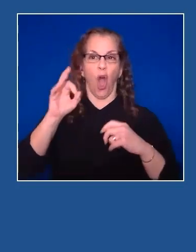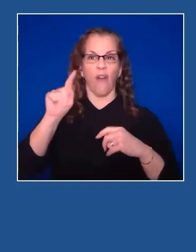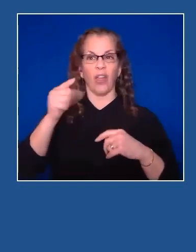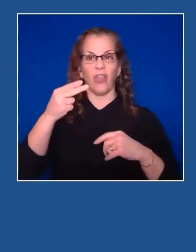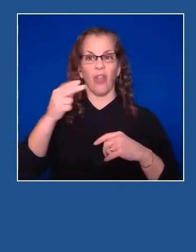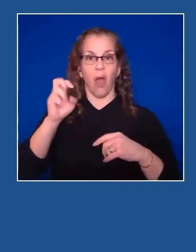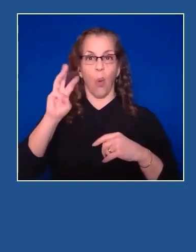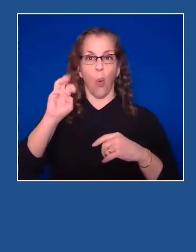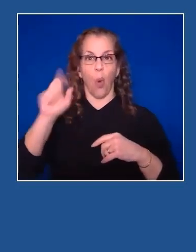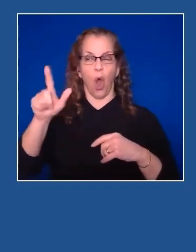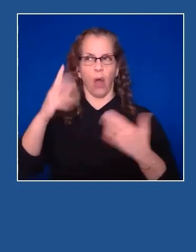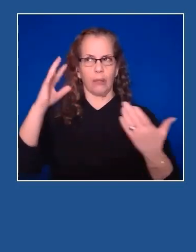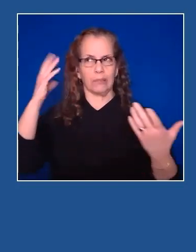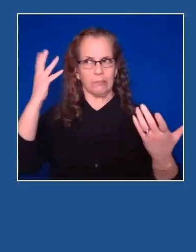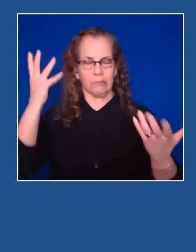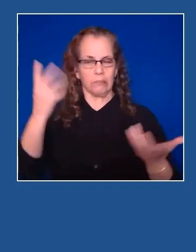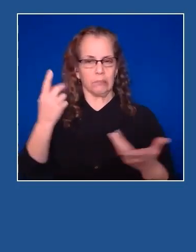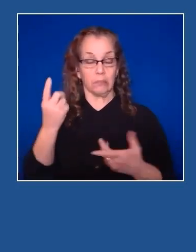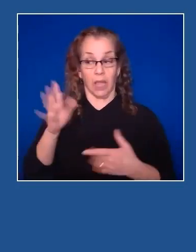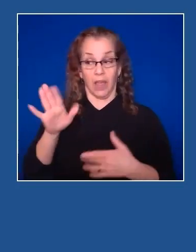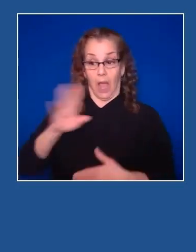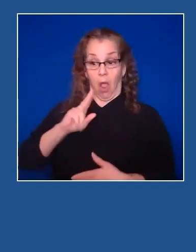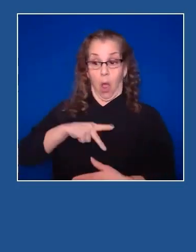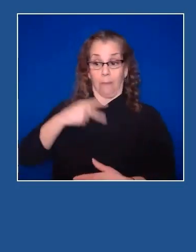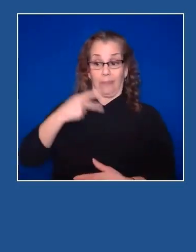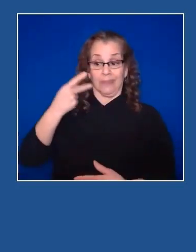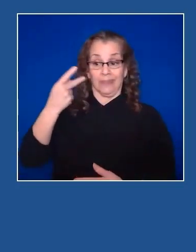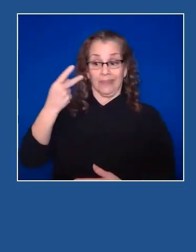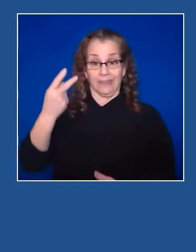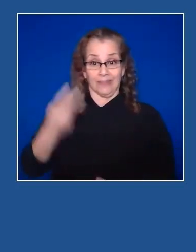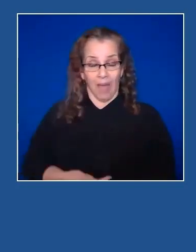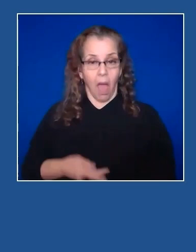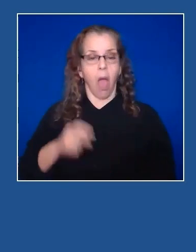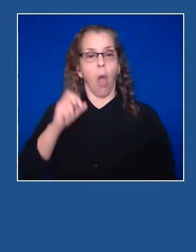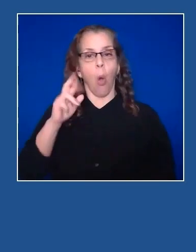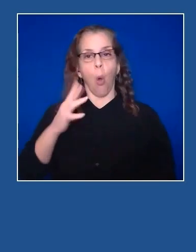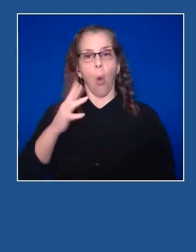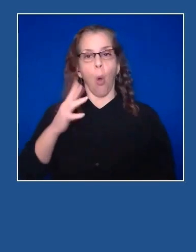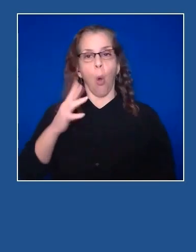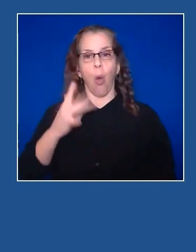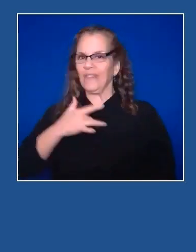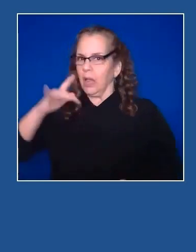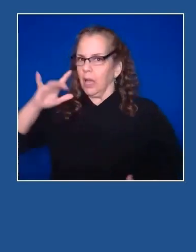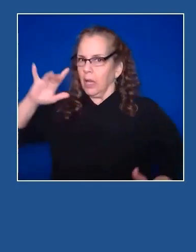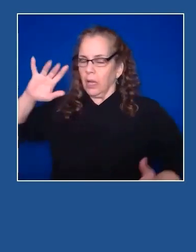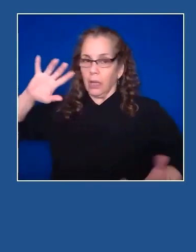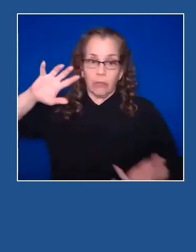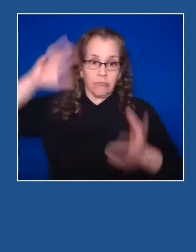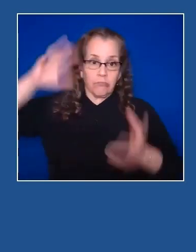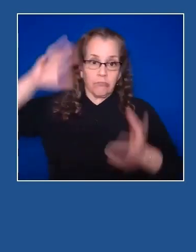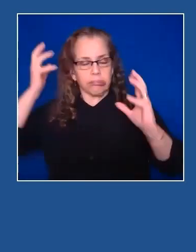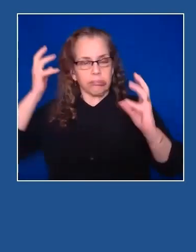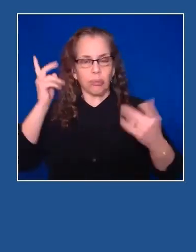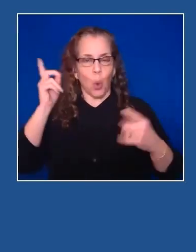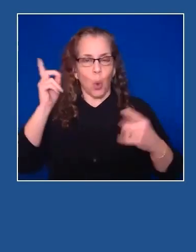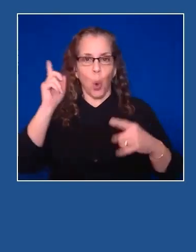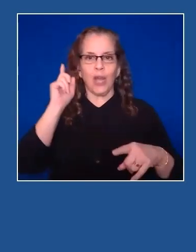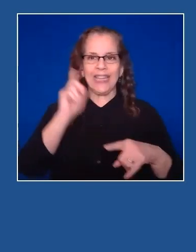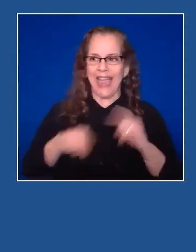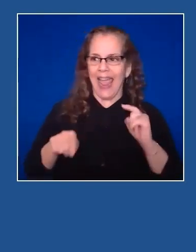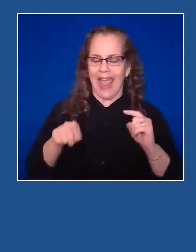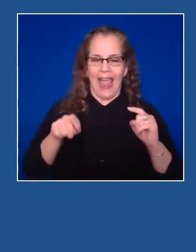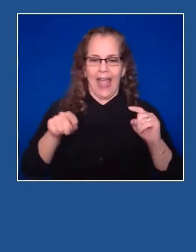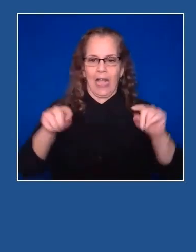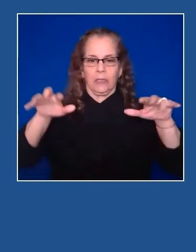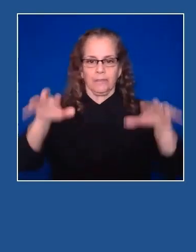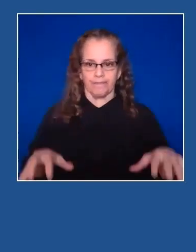valid, like the person's really upset, or is feeling really chaotic, or can't settle down, or is overwhelmed.